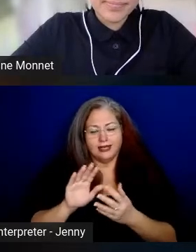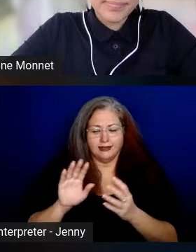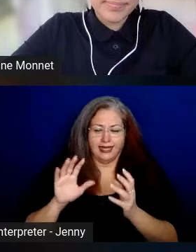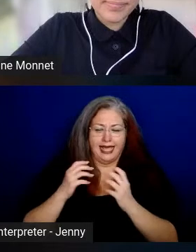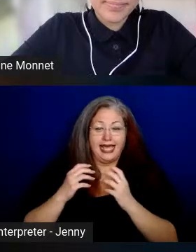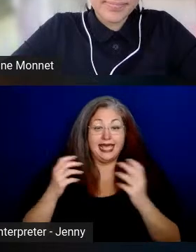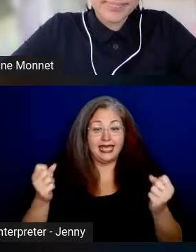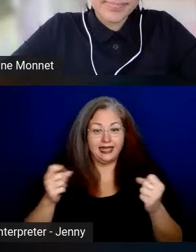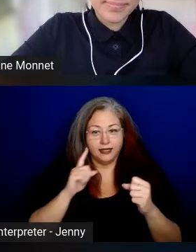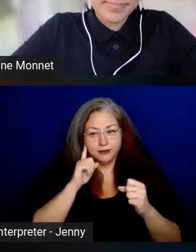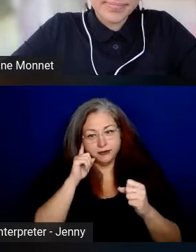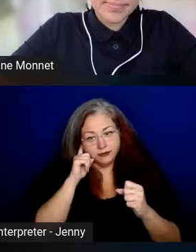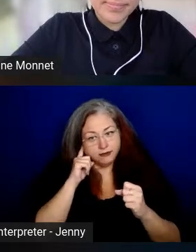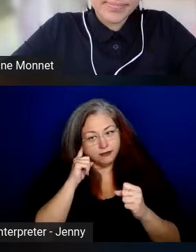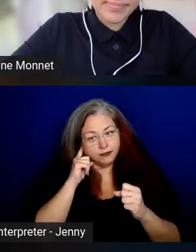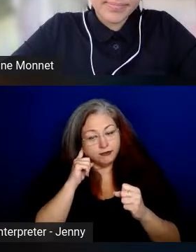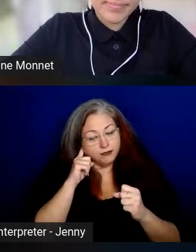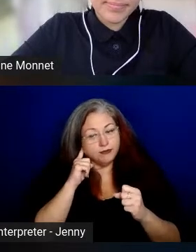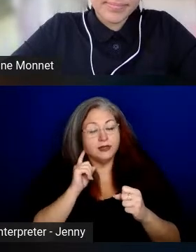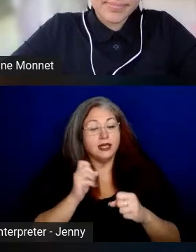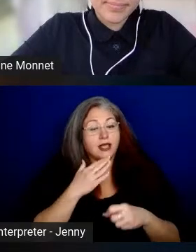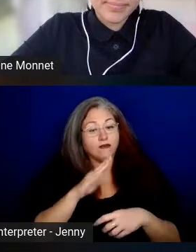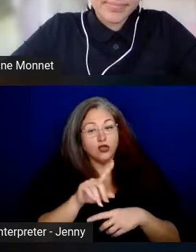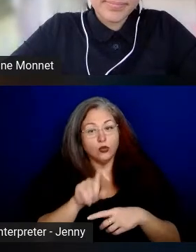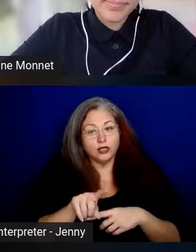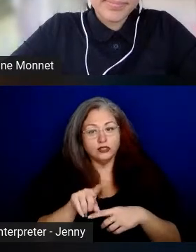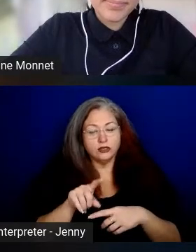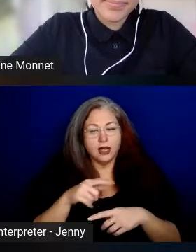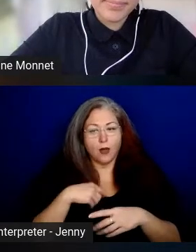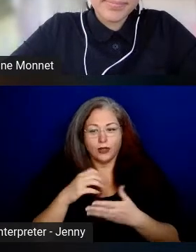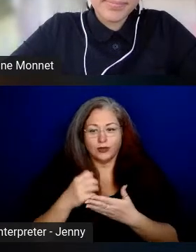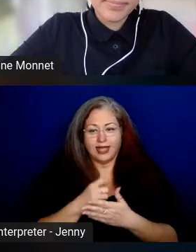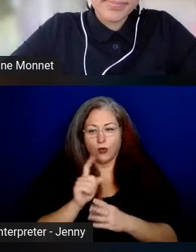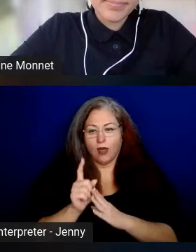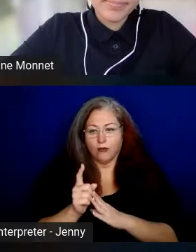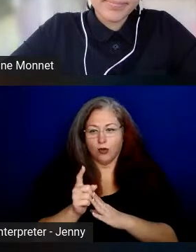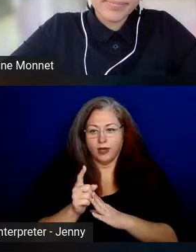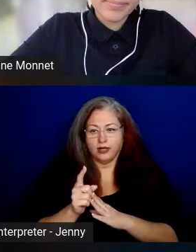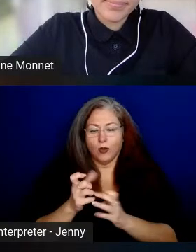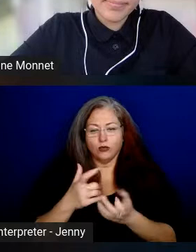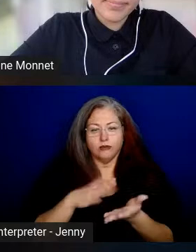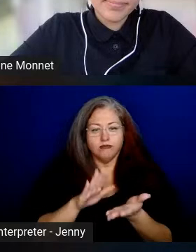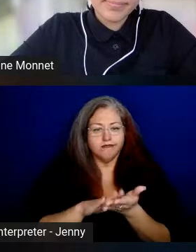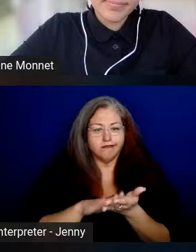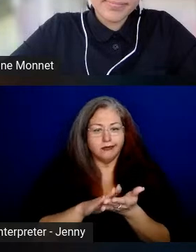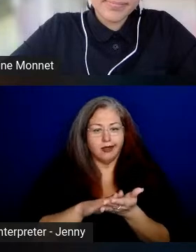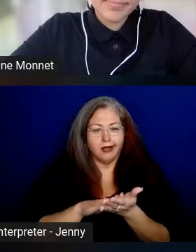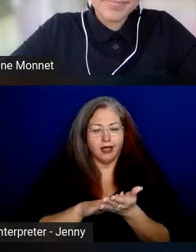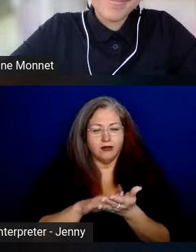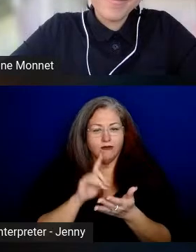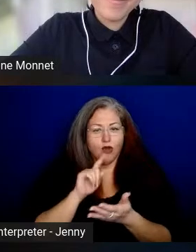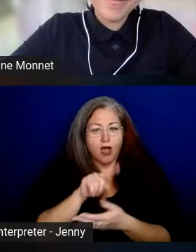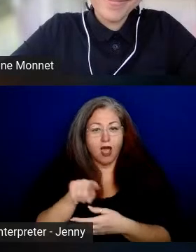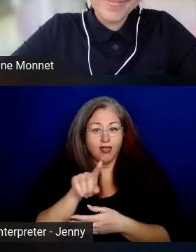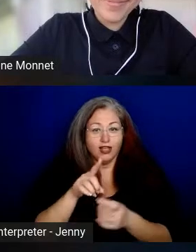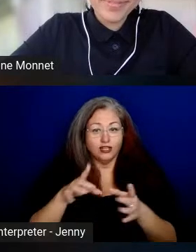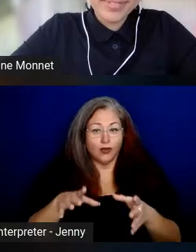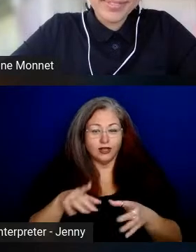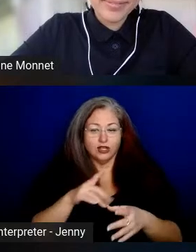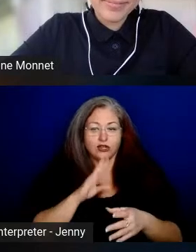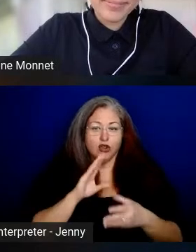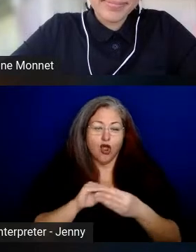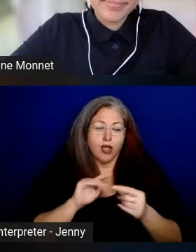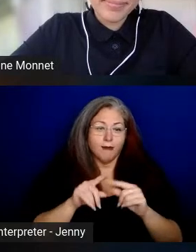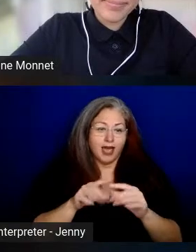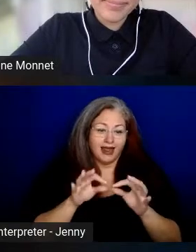Yeah, thanks for the question. I just wanted to take a moment and just applaud on all the other directors who talked about the